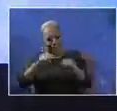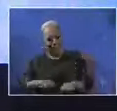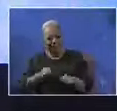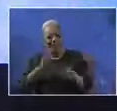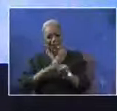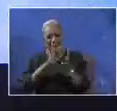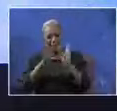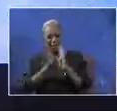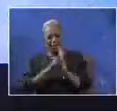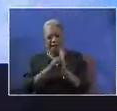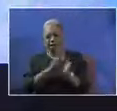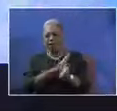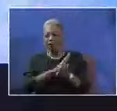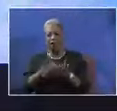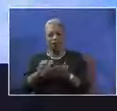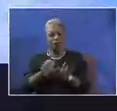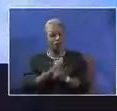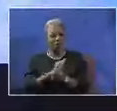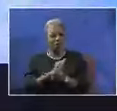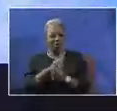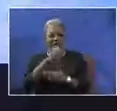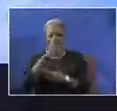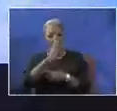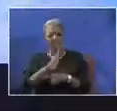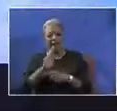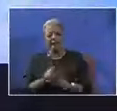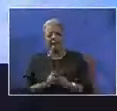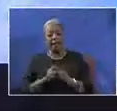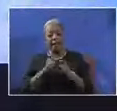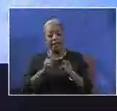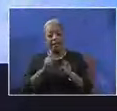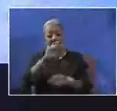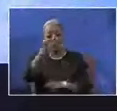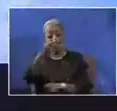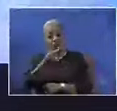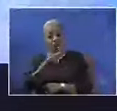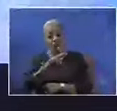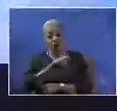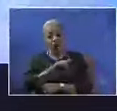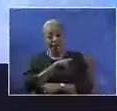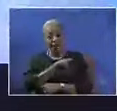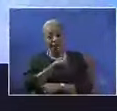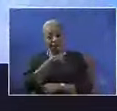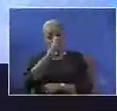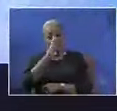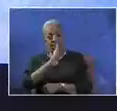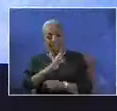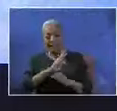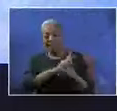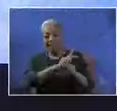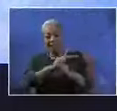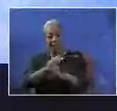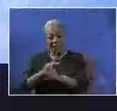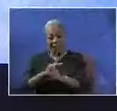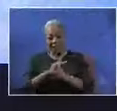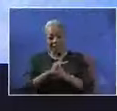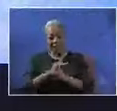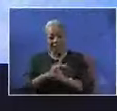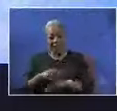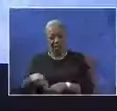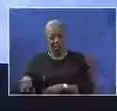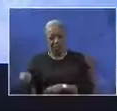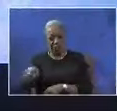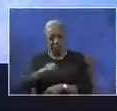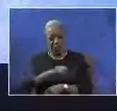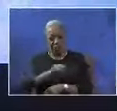has given you grace. That God has kept you and kept your family and kept you these